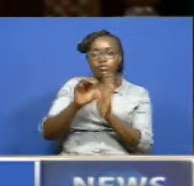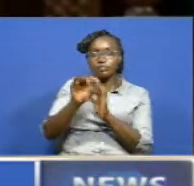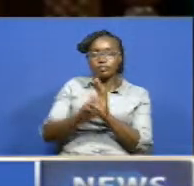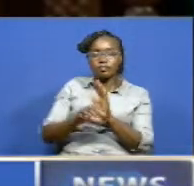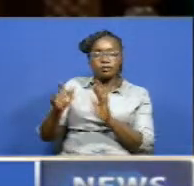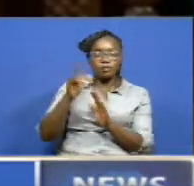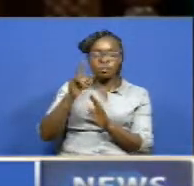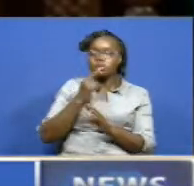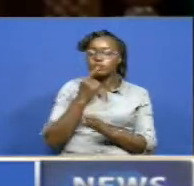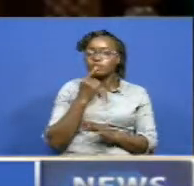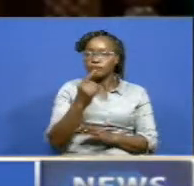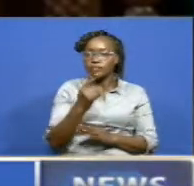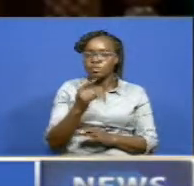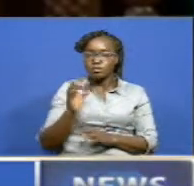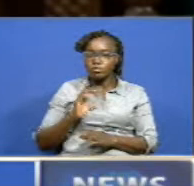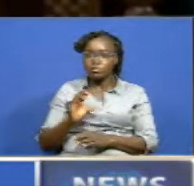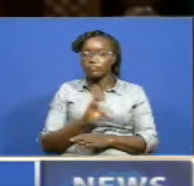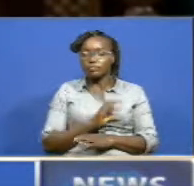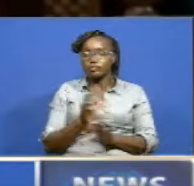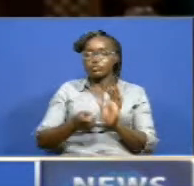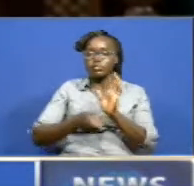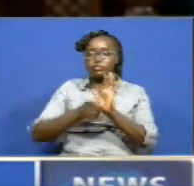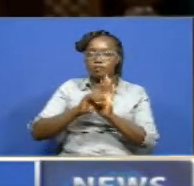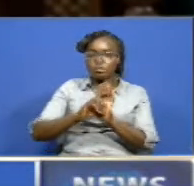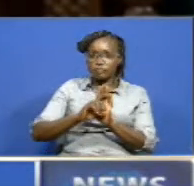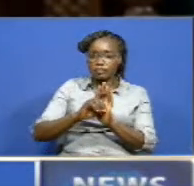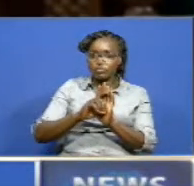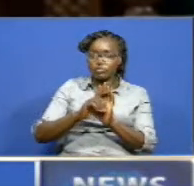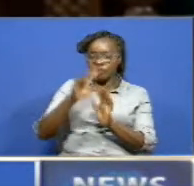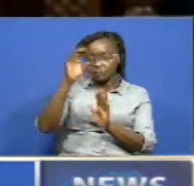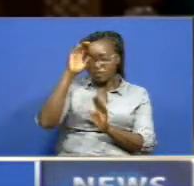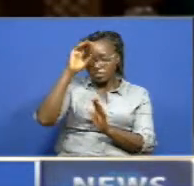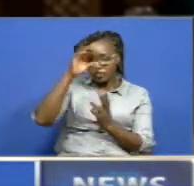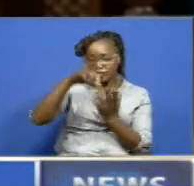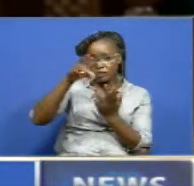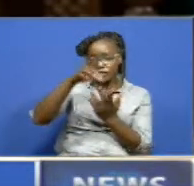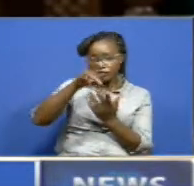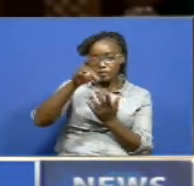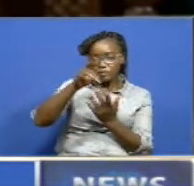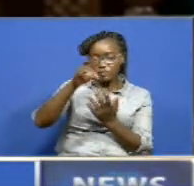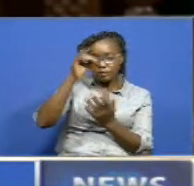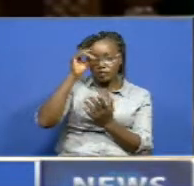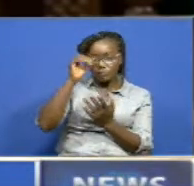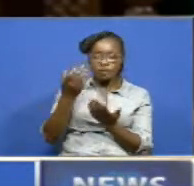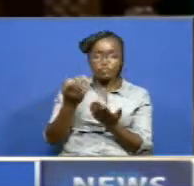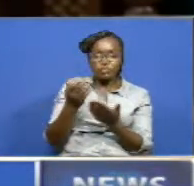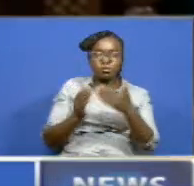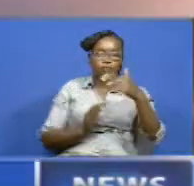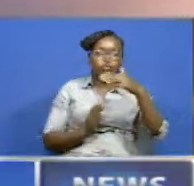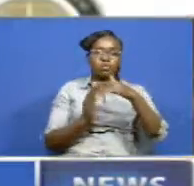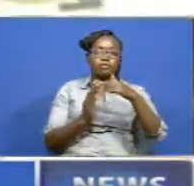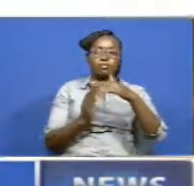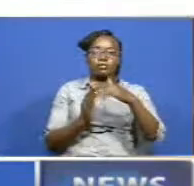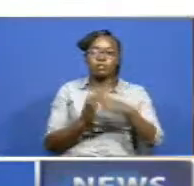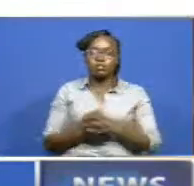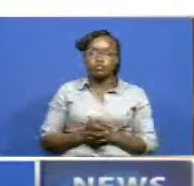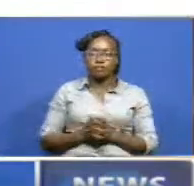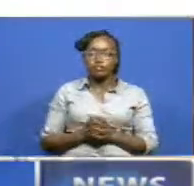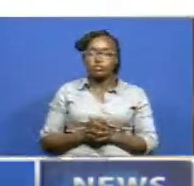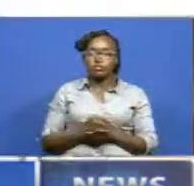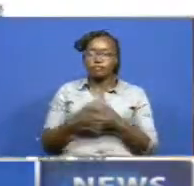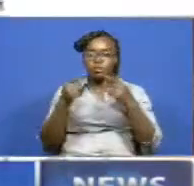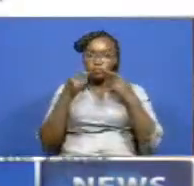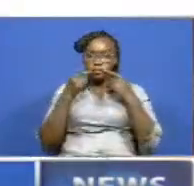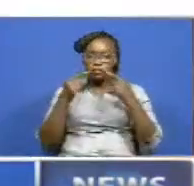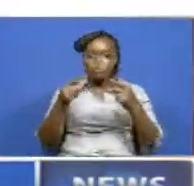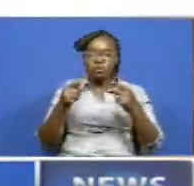order, the committee is requested to consider the nomination on a priority basis. The announcement